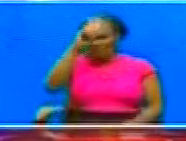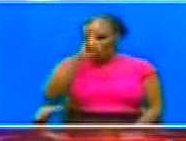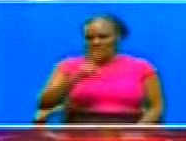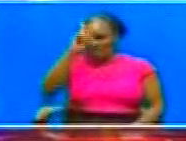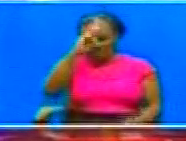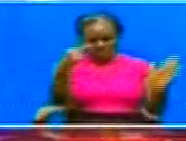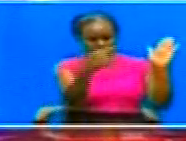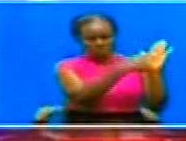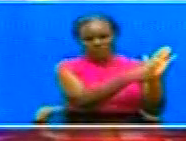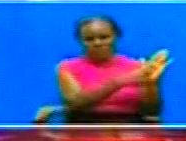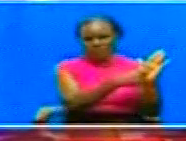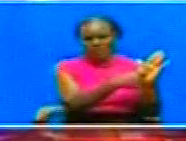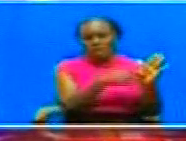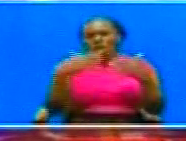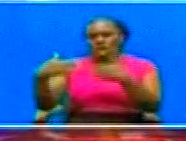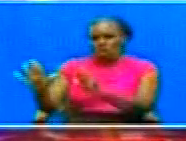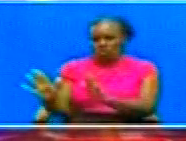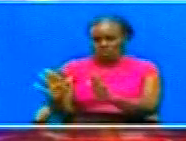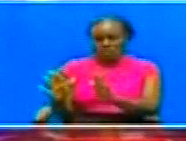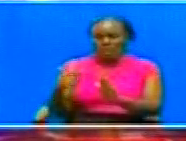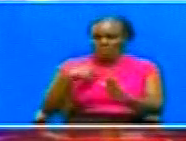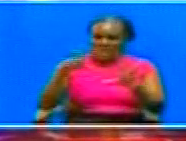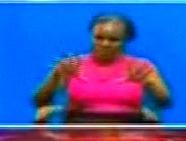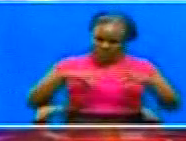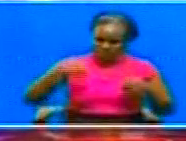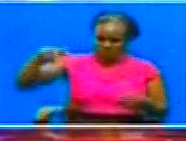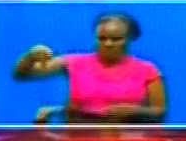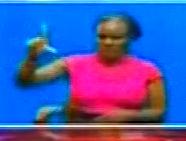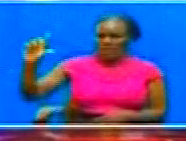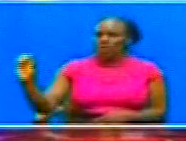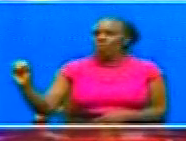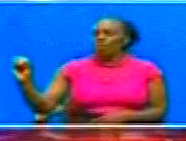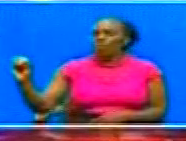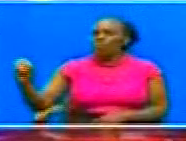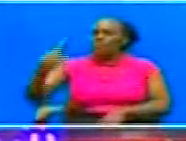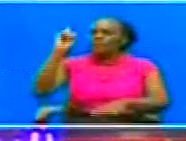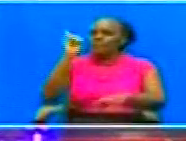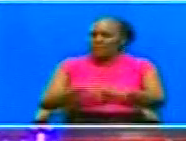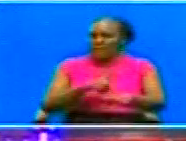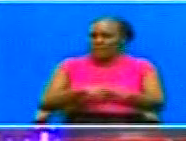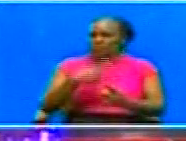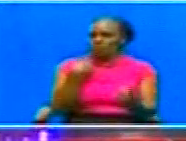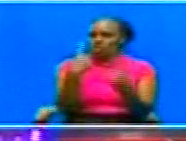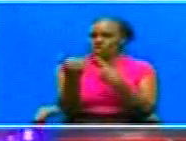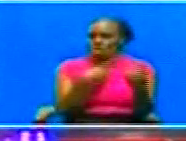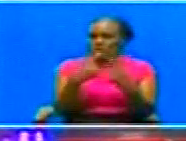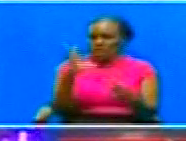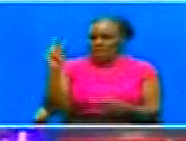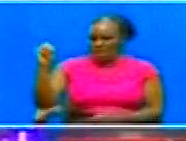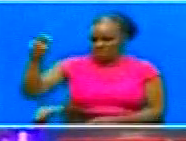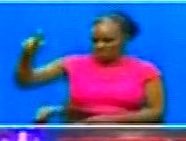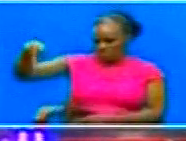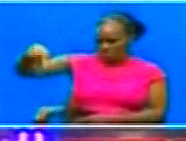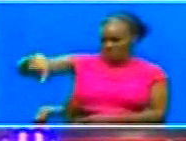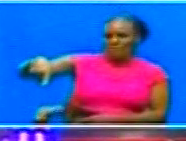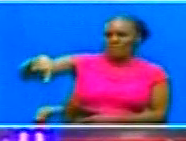here. Something that we have lost. I want to agree with the PLO. That while we are talking about MPs,